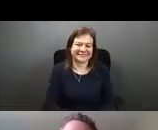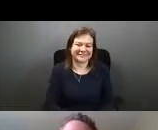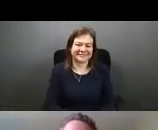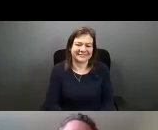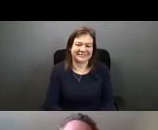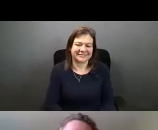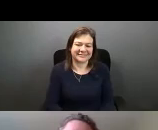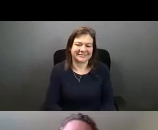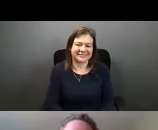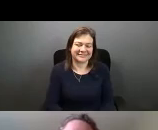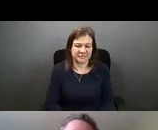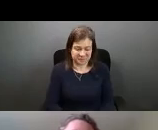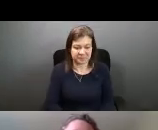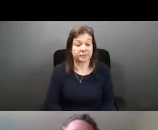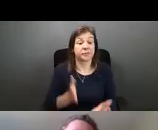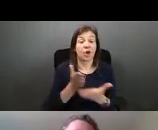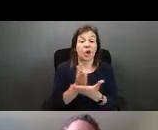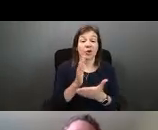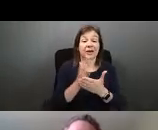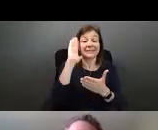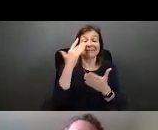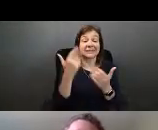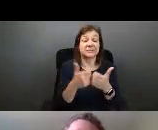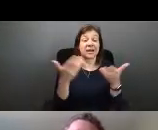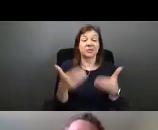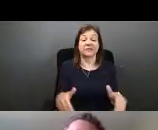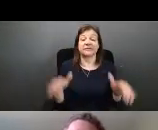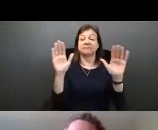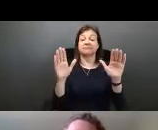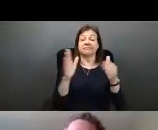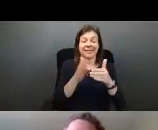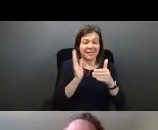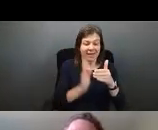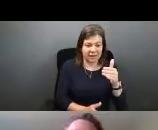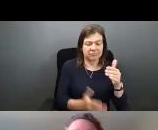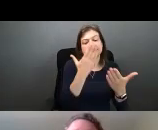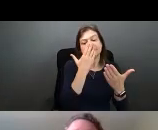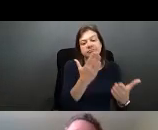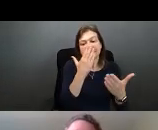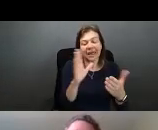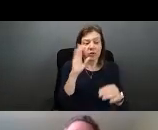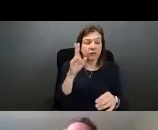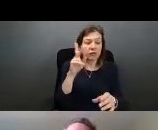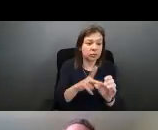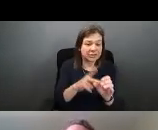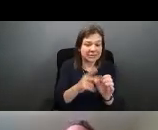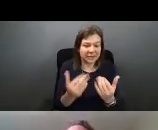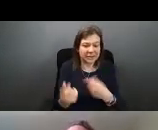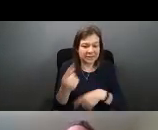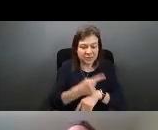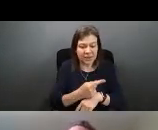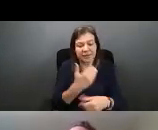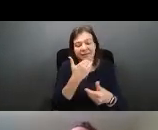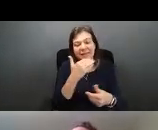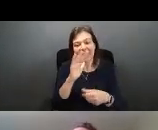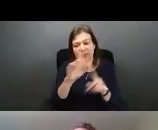All right, well, that seems like we've come to the end. Thank you for participating today. Thank you for